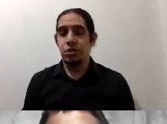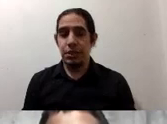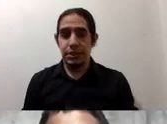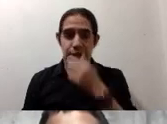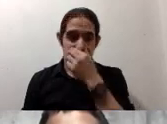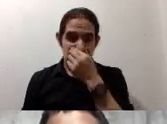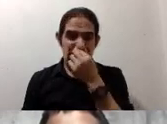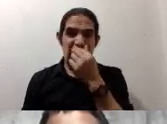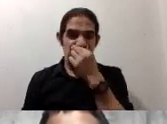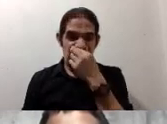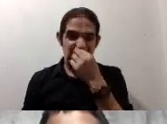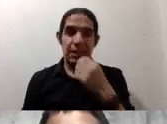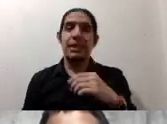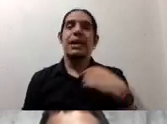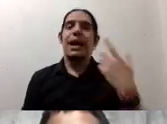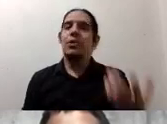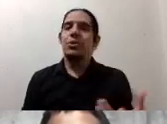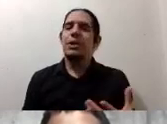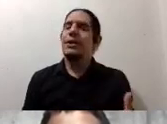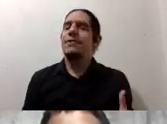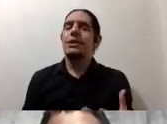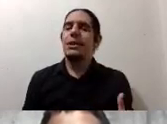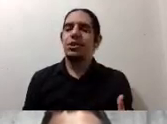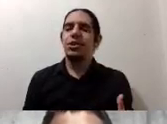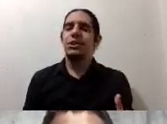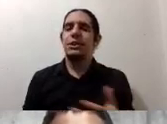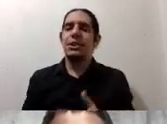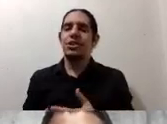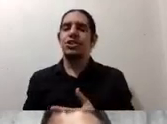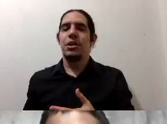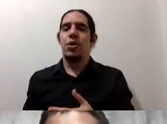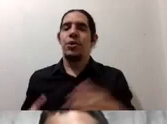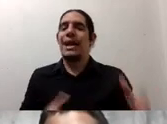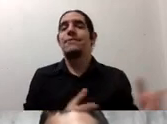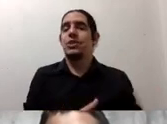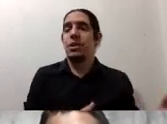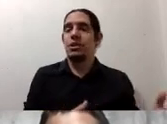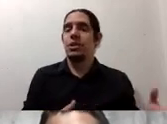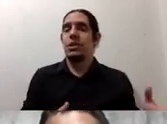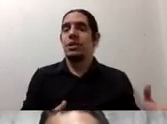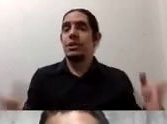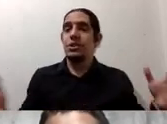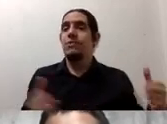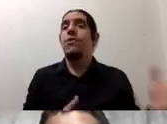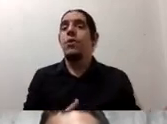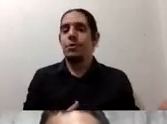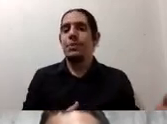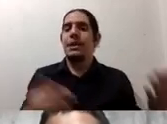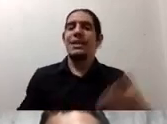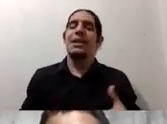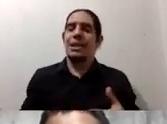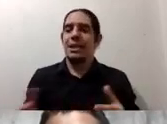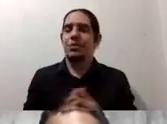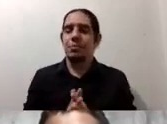EFL students? And finally, how could EFL teachers teach or have taught this